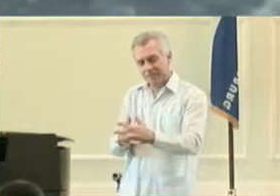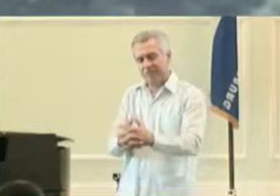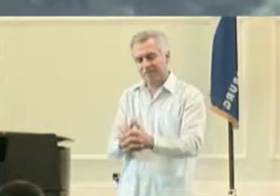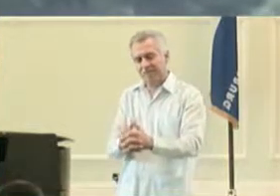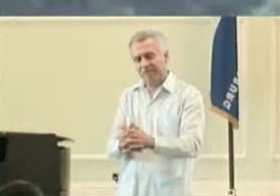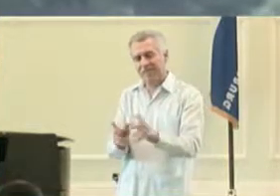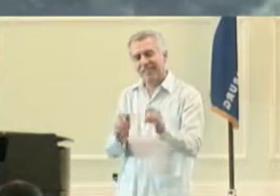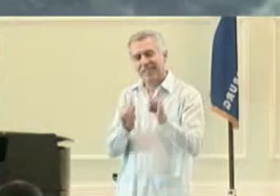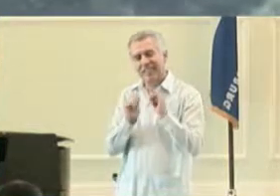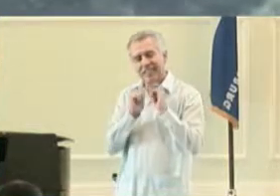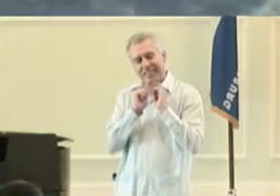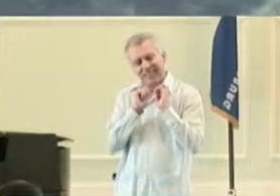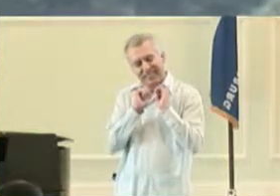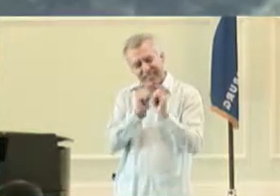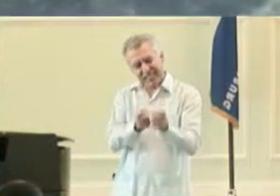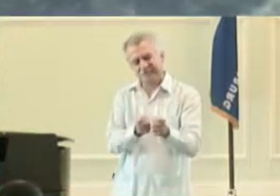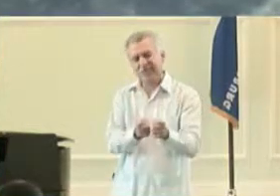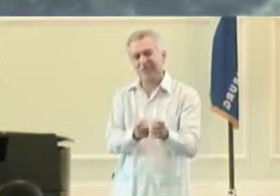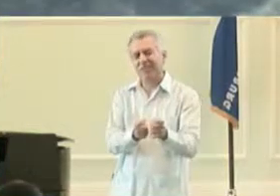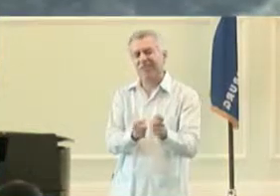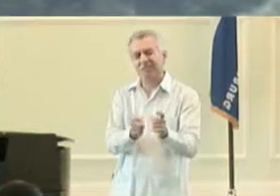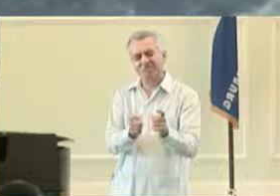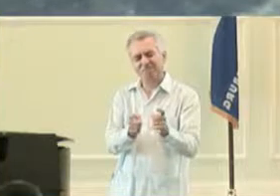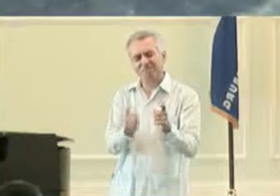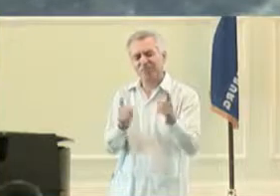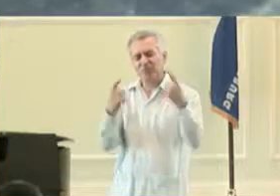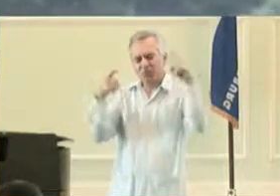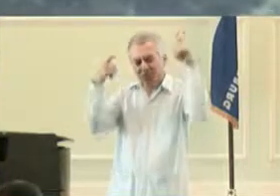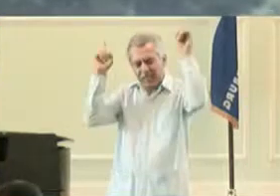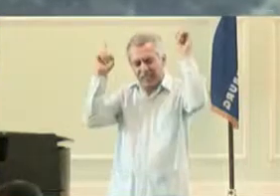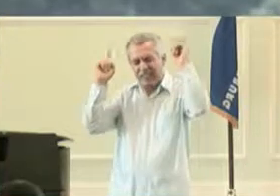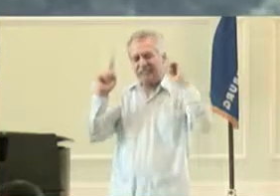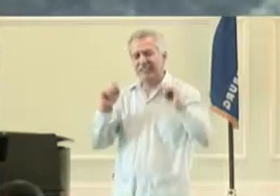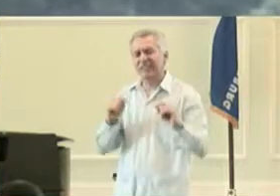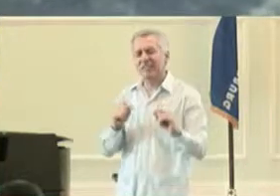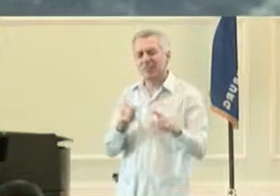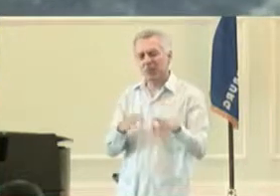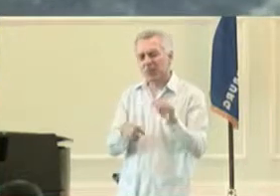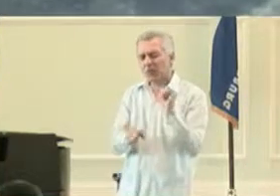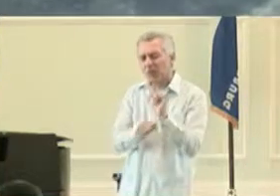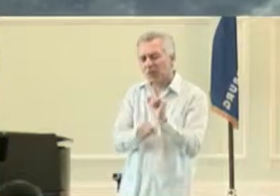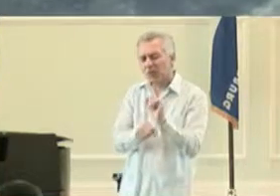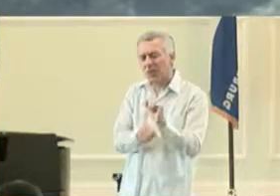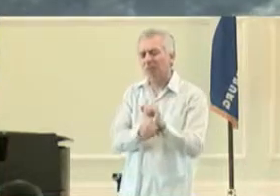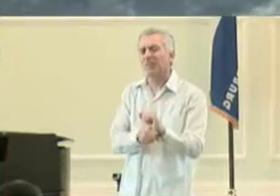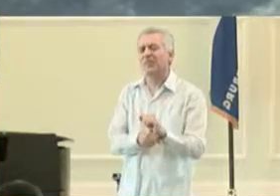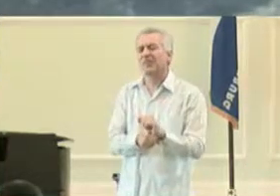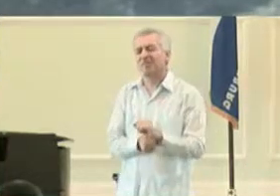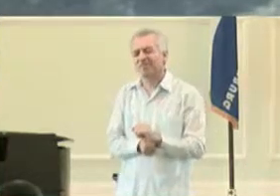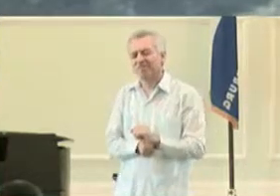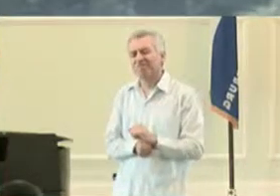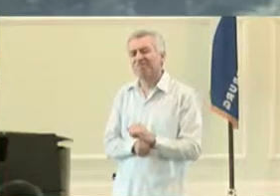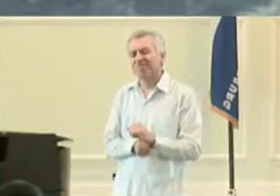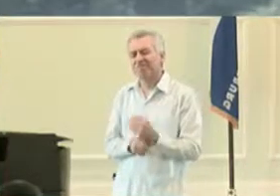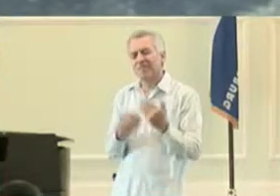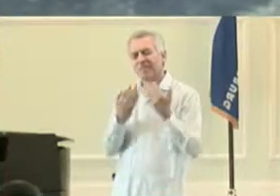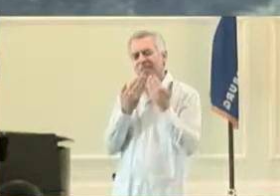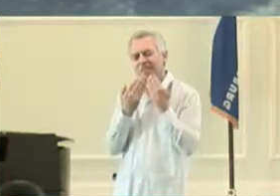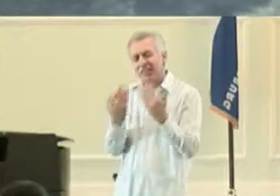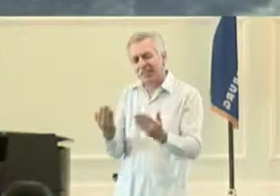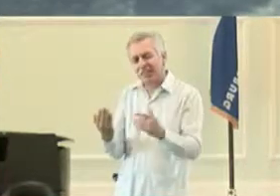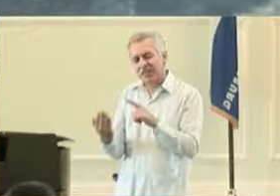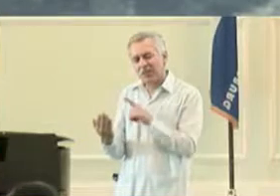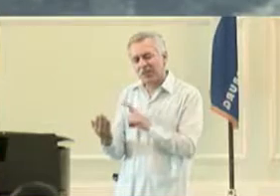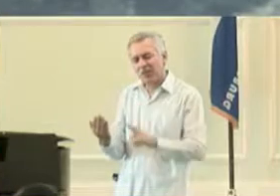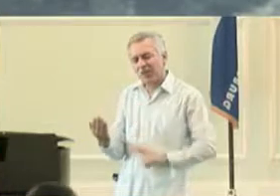success. May you work through her and through those who are going to those places, Father. We thank you